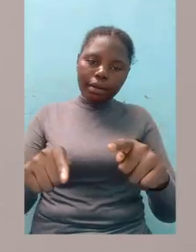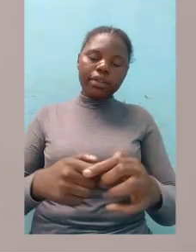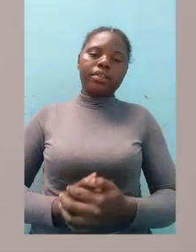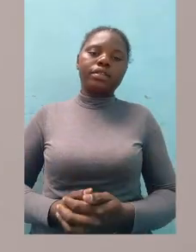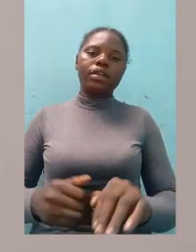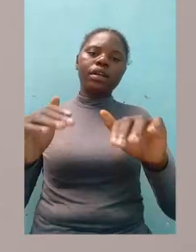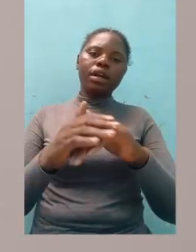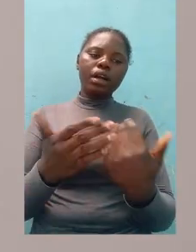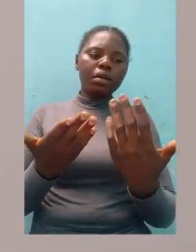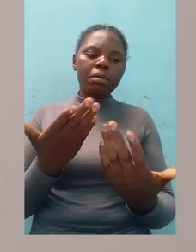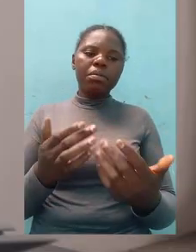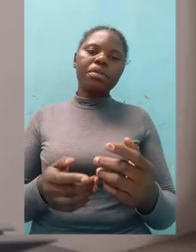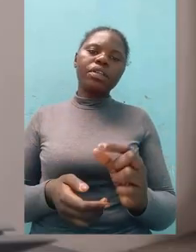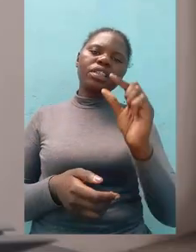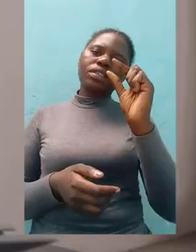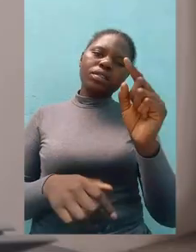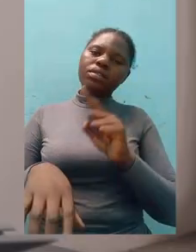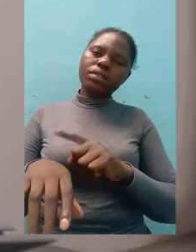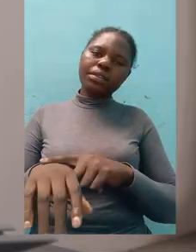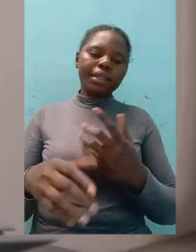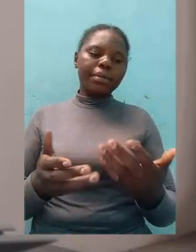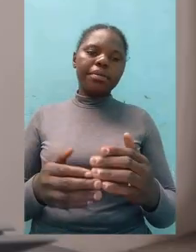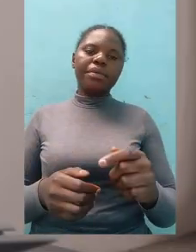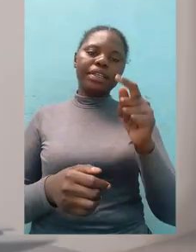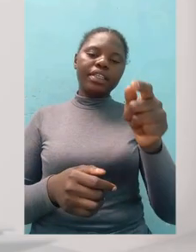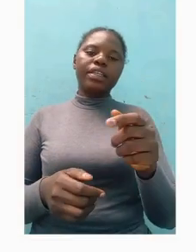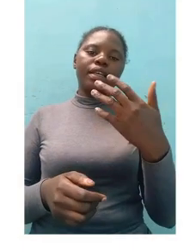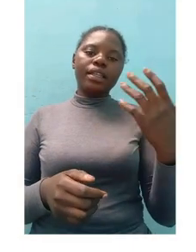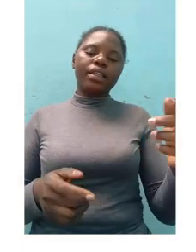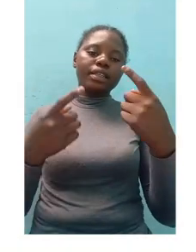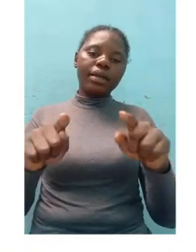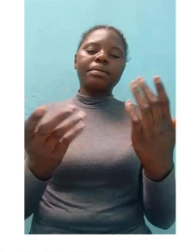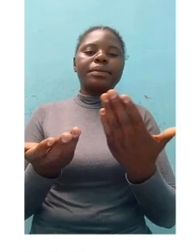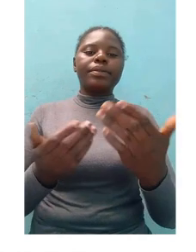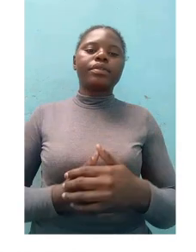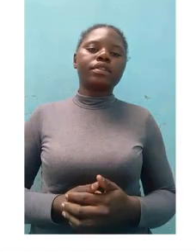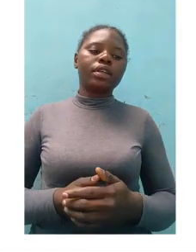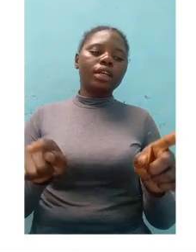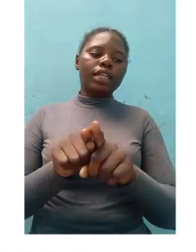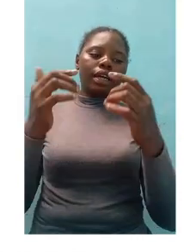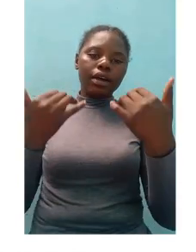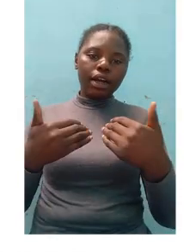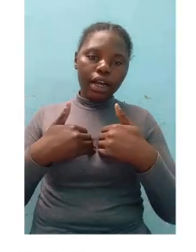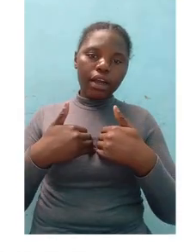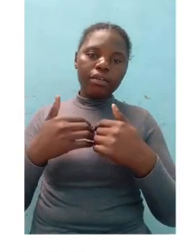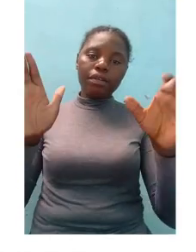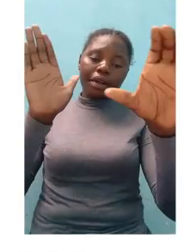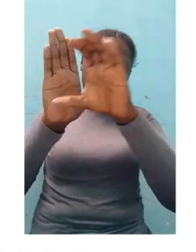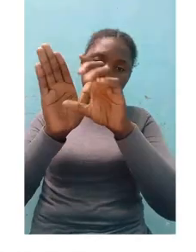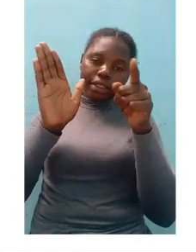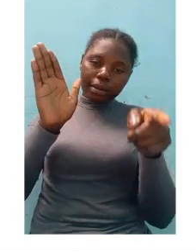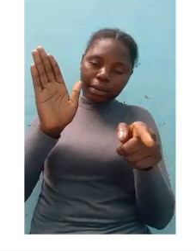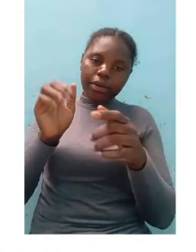definitely going to happen? Or is there a very small chance that it might happen? So that's part of the picture. And then the other picture